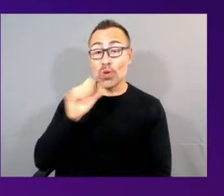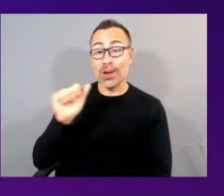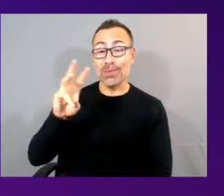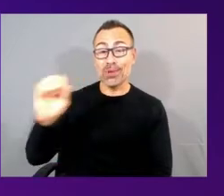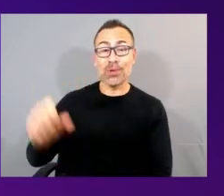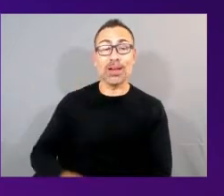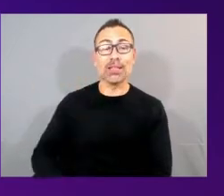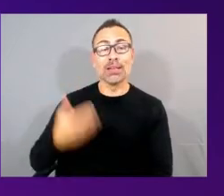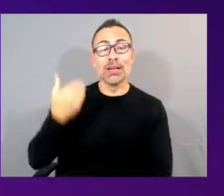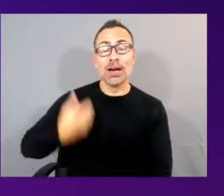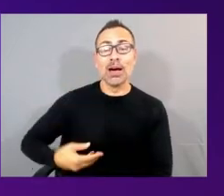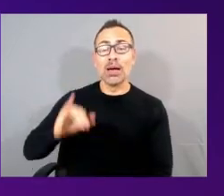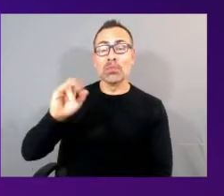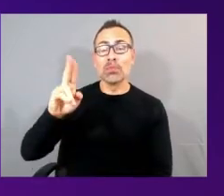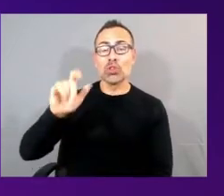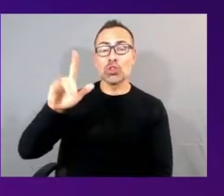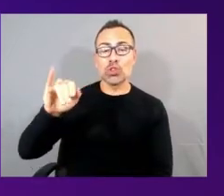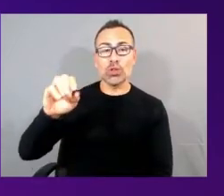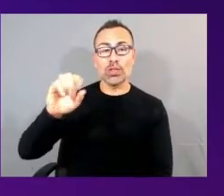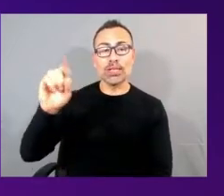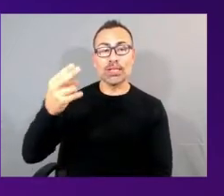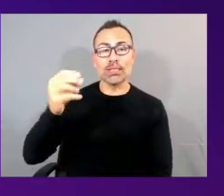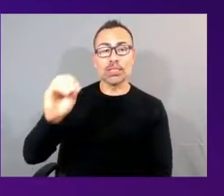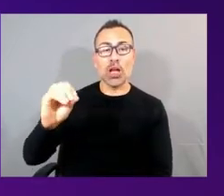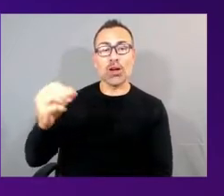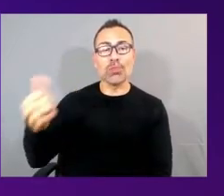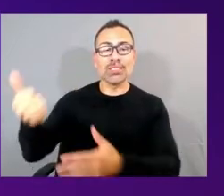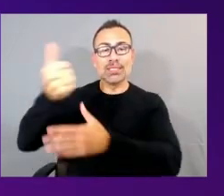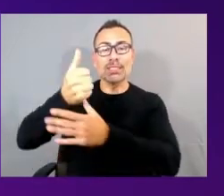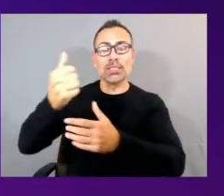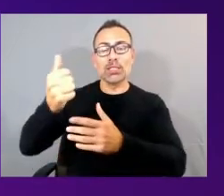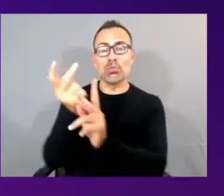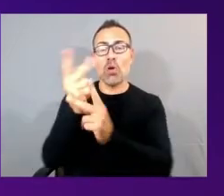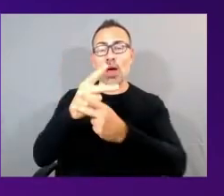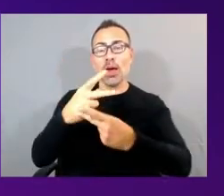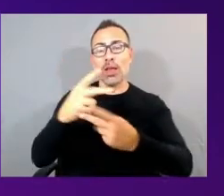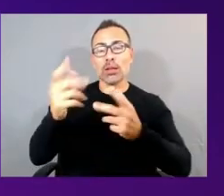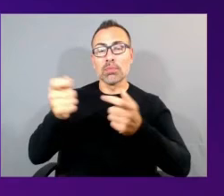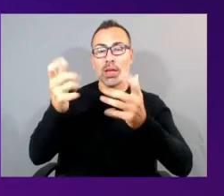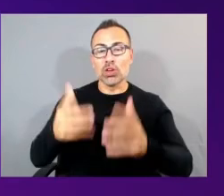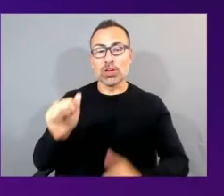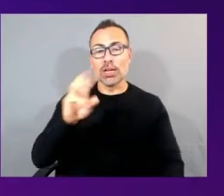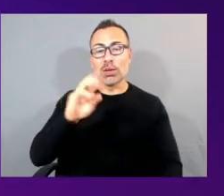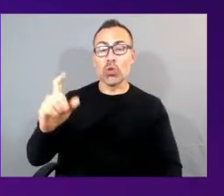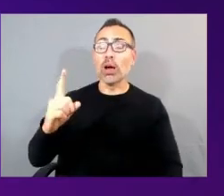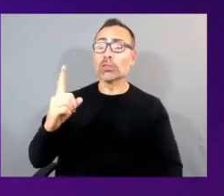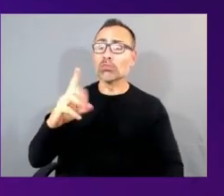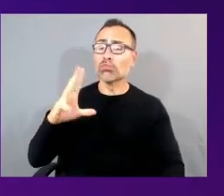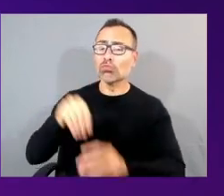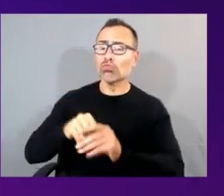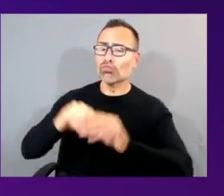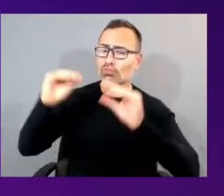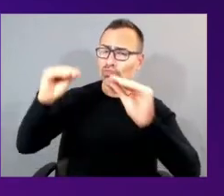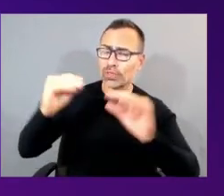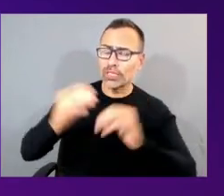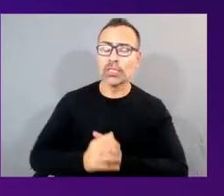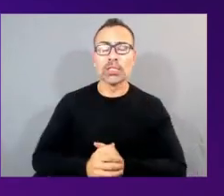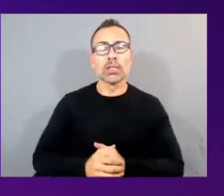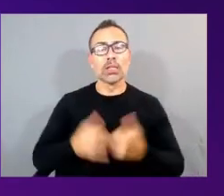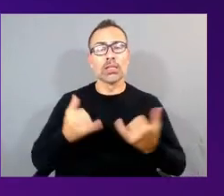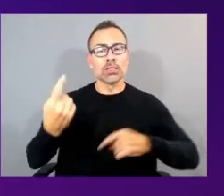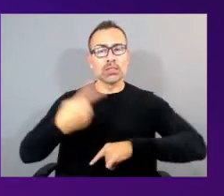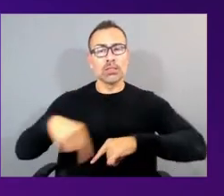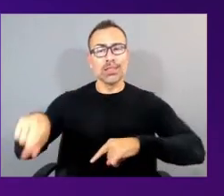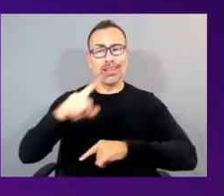AWS Industrial IoT team. Today, we're going to share an inspiring story of how AWS and